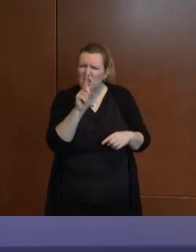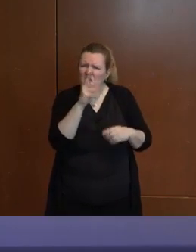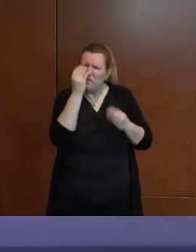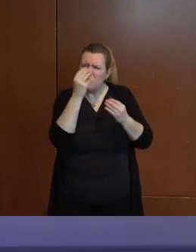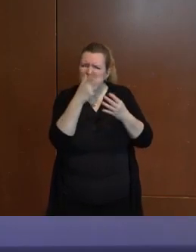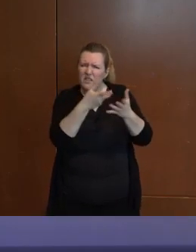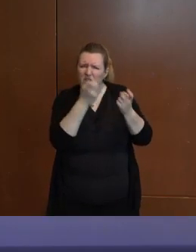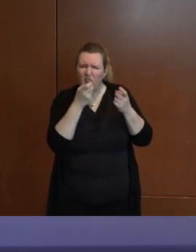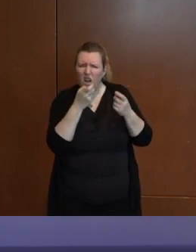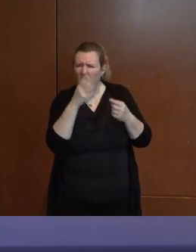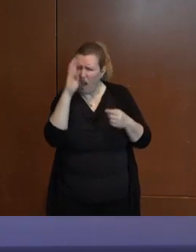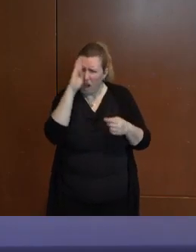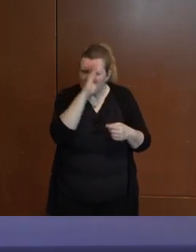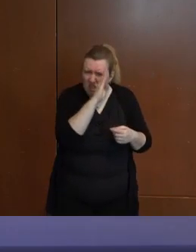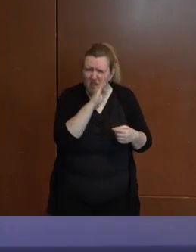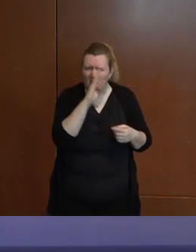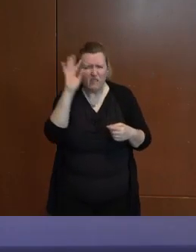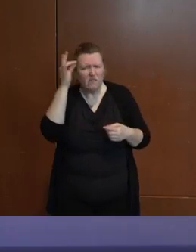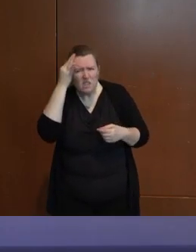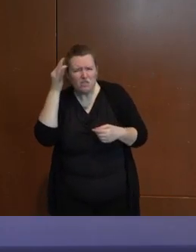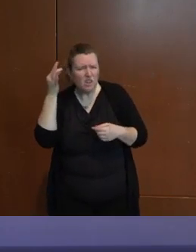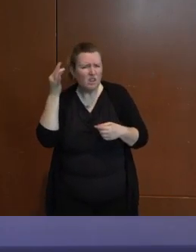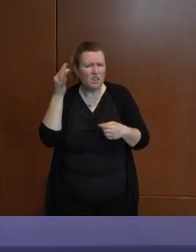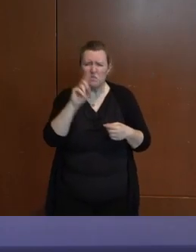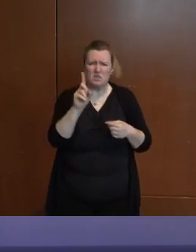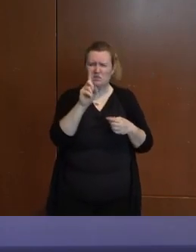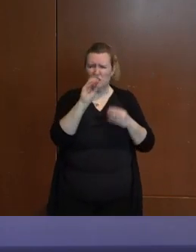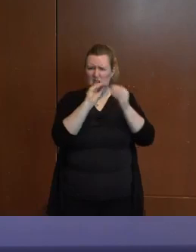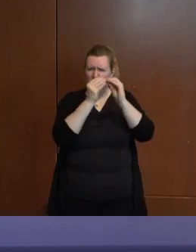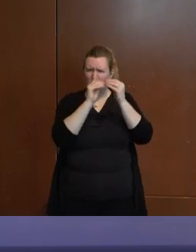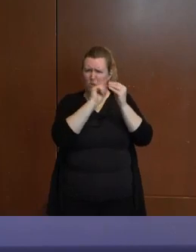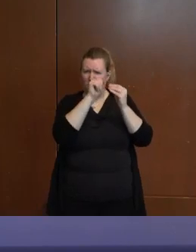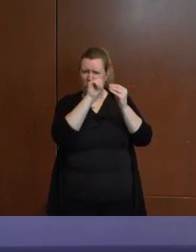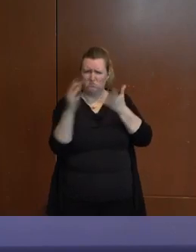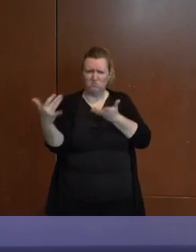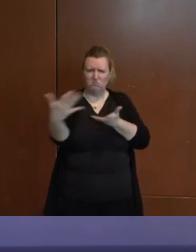deposit? And the CHIME model for COVID